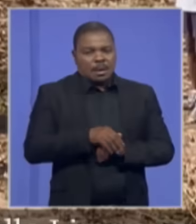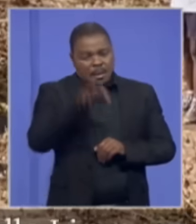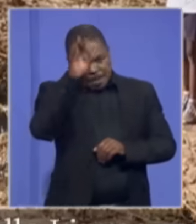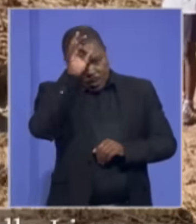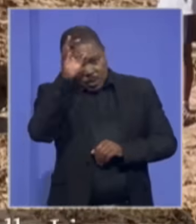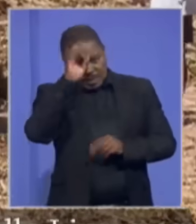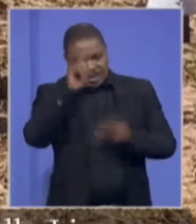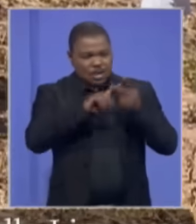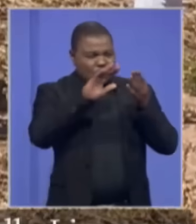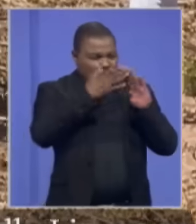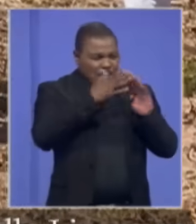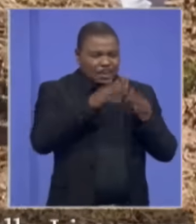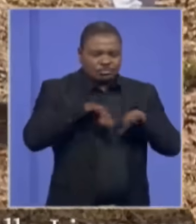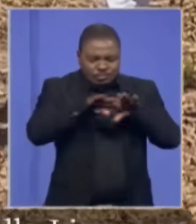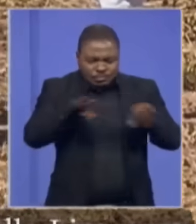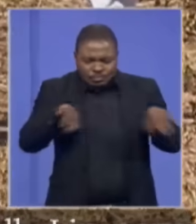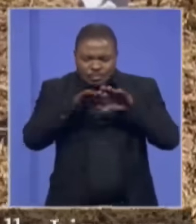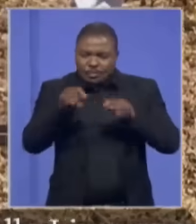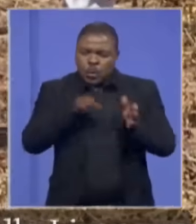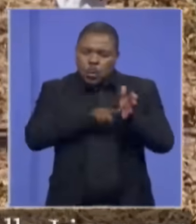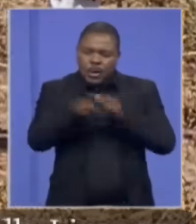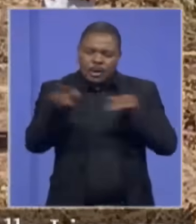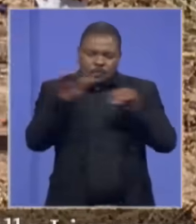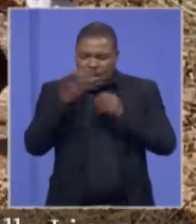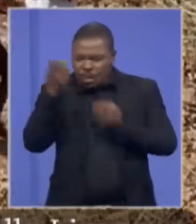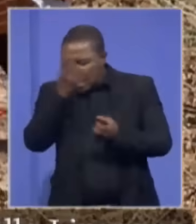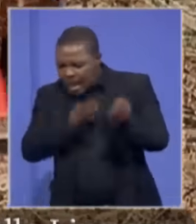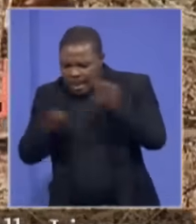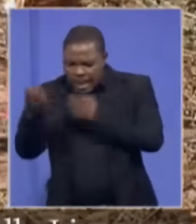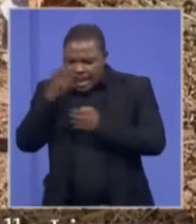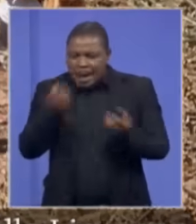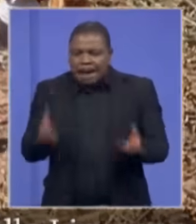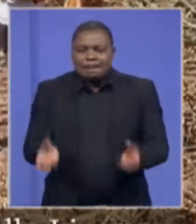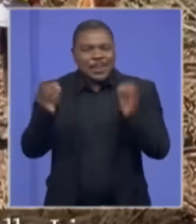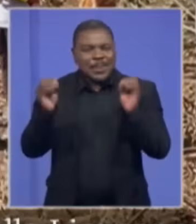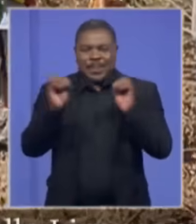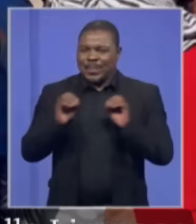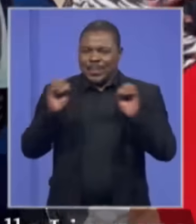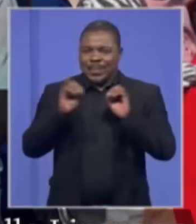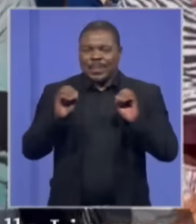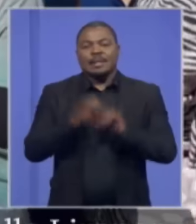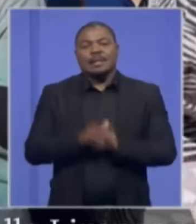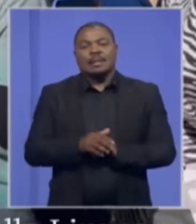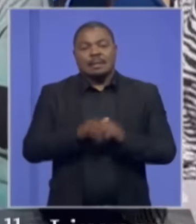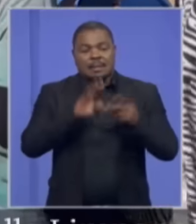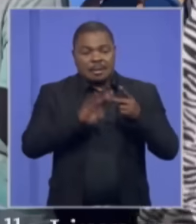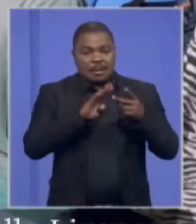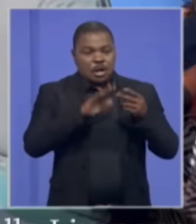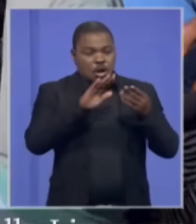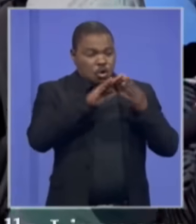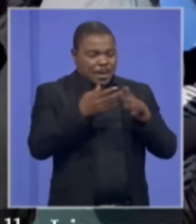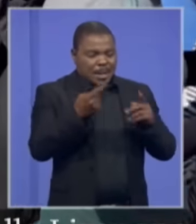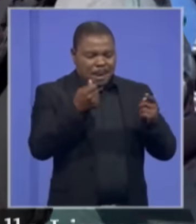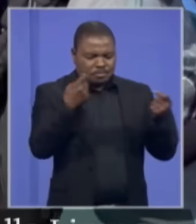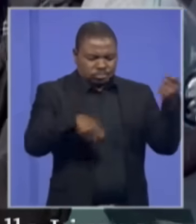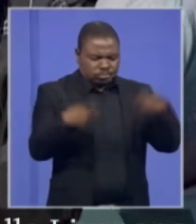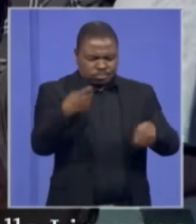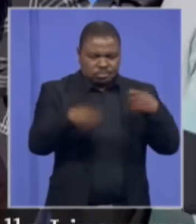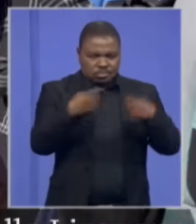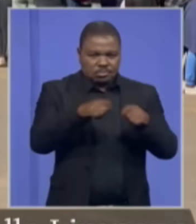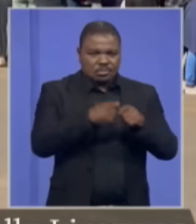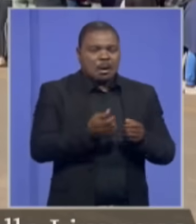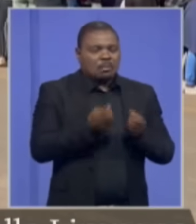go phuruphuša noka ya Lepelle beke ka moka ntle le go atlega go hwetšeng matemane. Badudi ba ile ba koleka mašheleng go hwetša ngaka